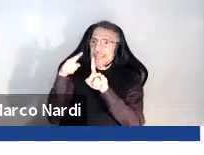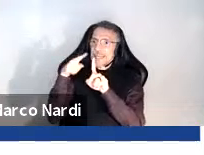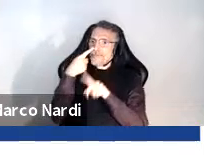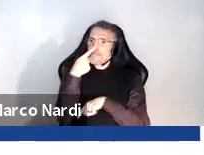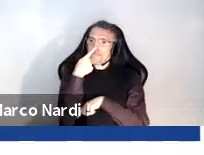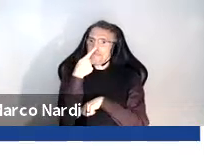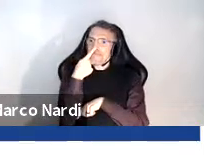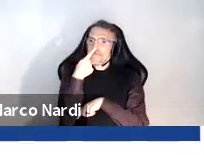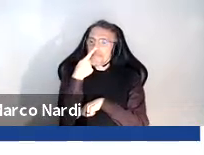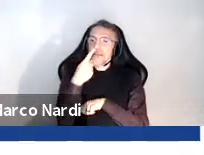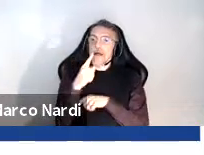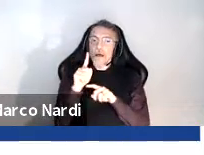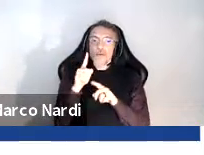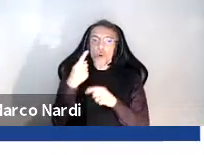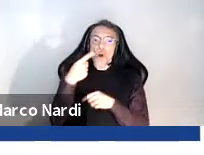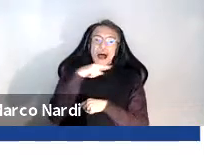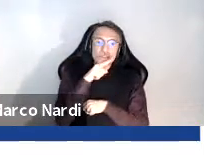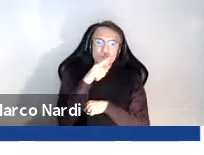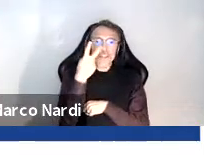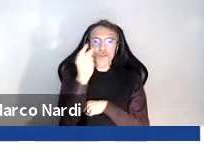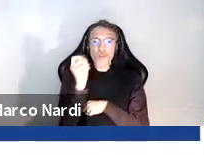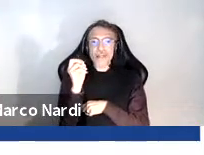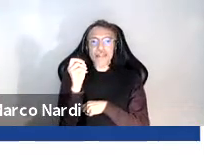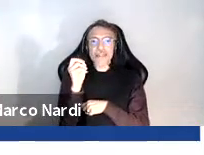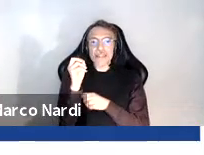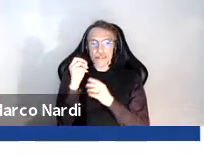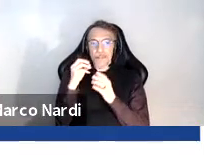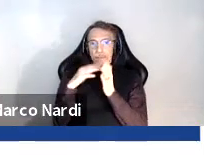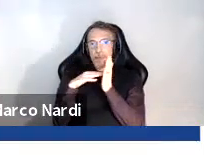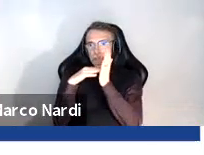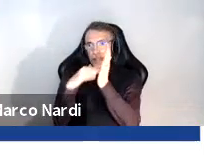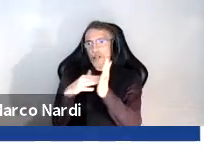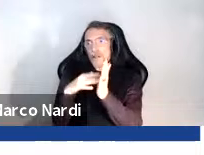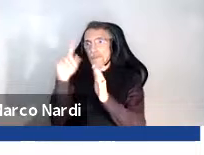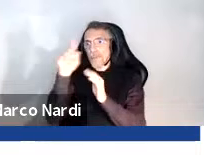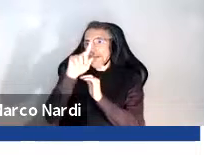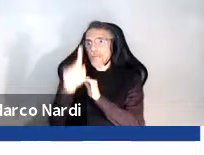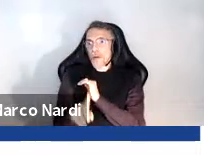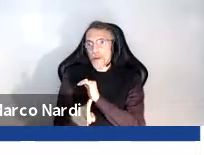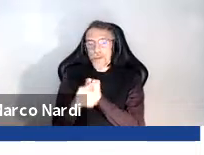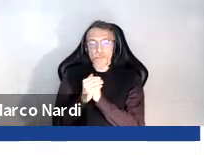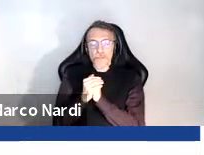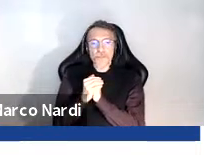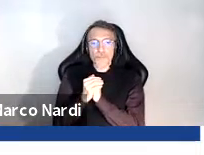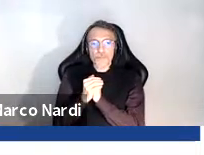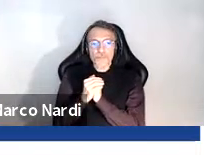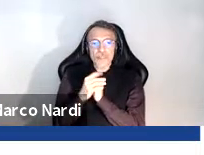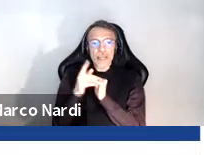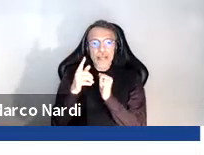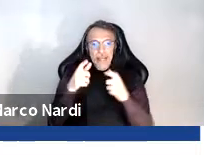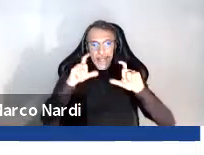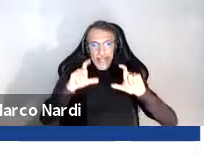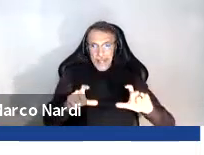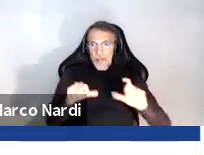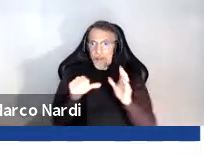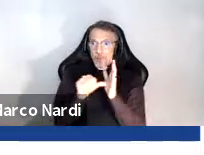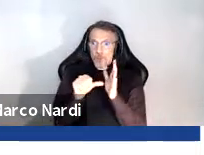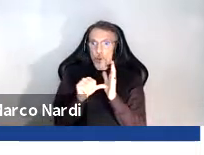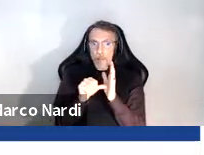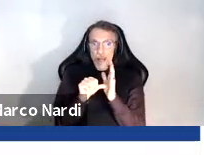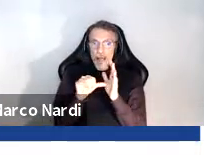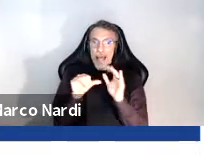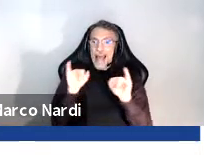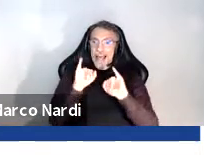estimation, 120 million people. But equally important is that the nature of the problem of extreme